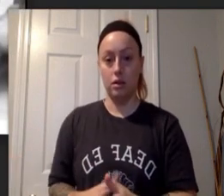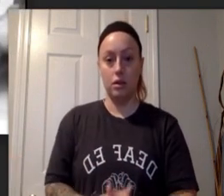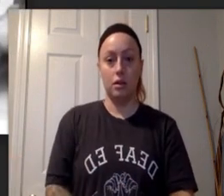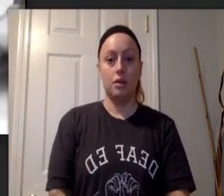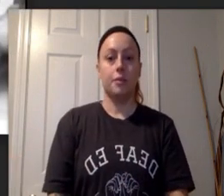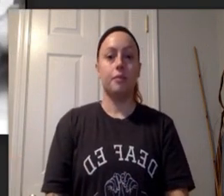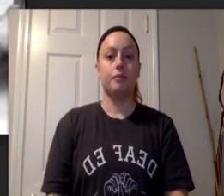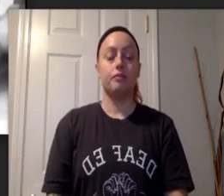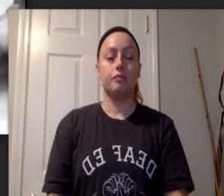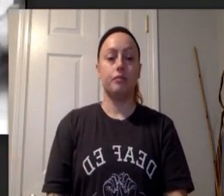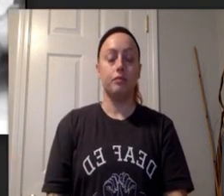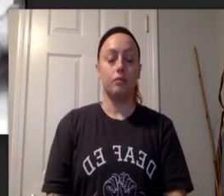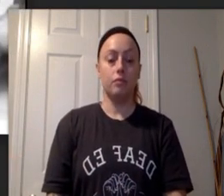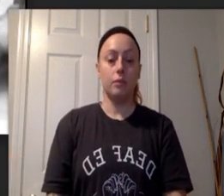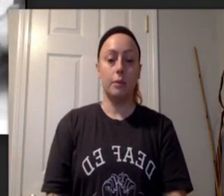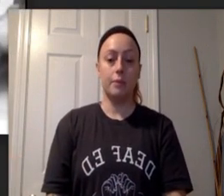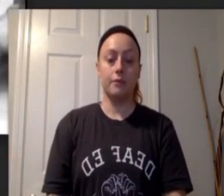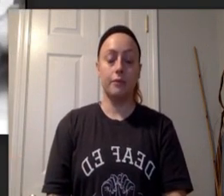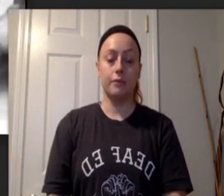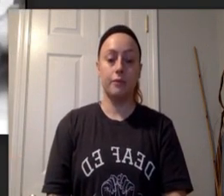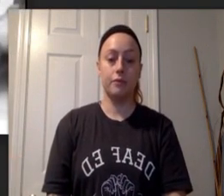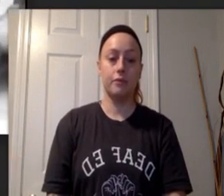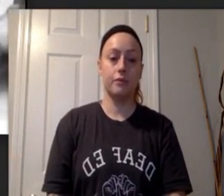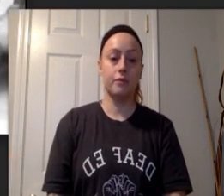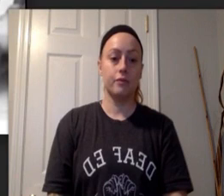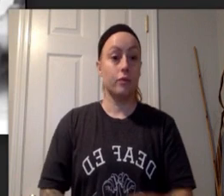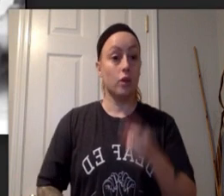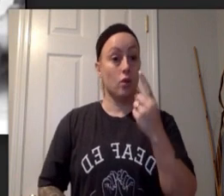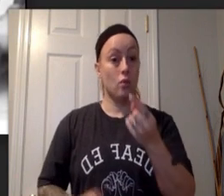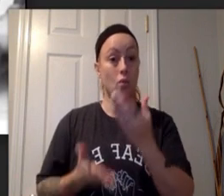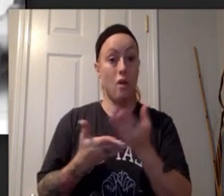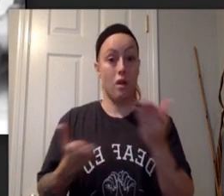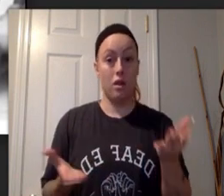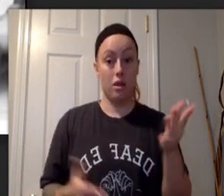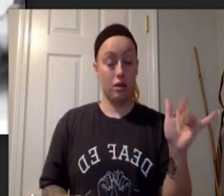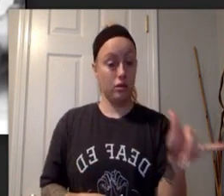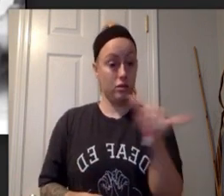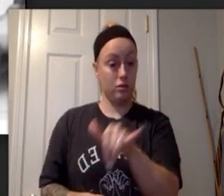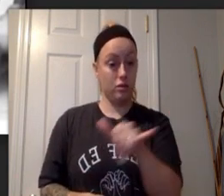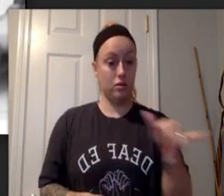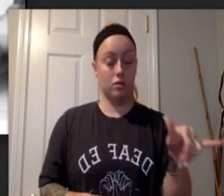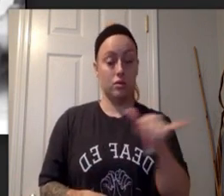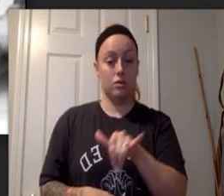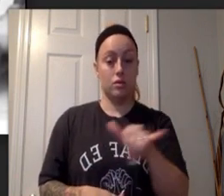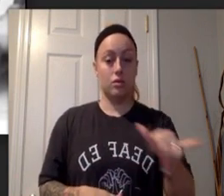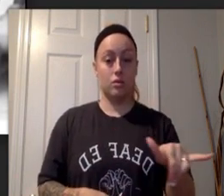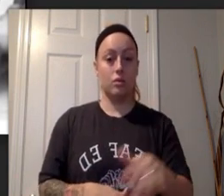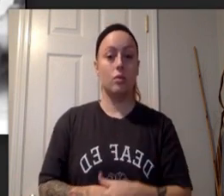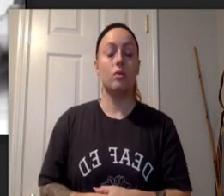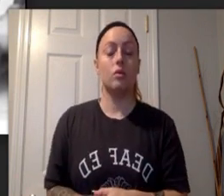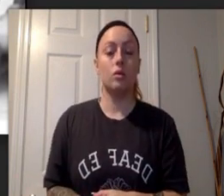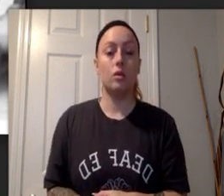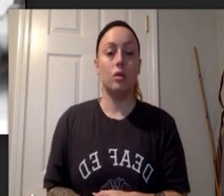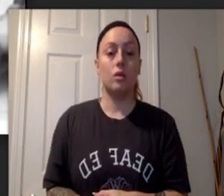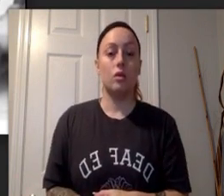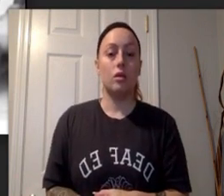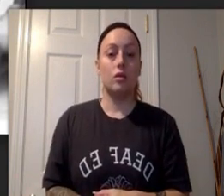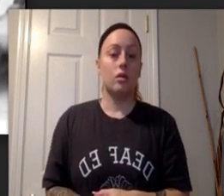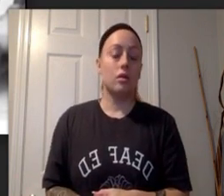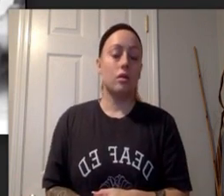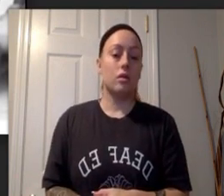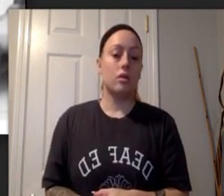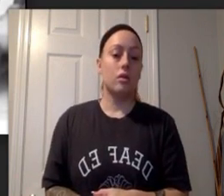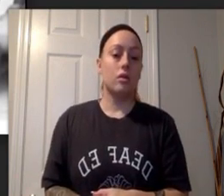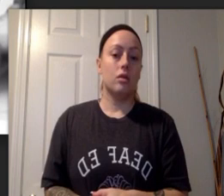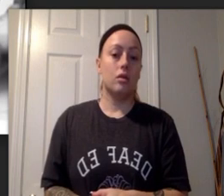So Absolutely. And one thing too is like one of the caveats to that Fentanyl Accountability Act is that people and I have